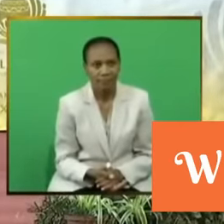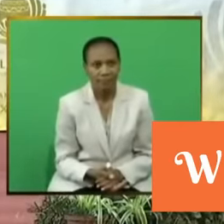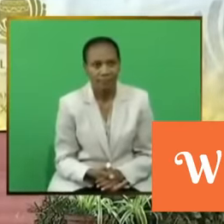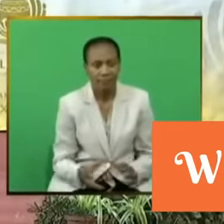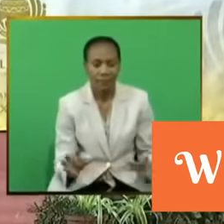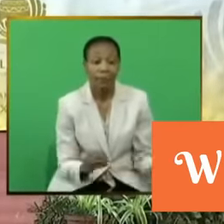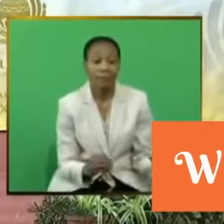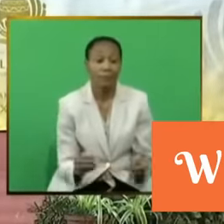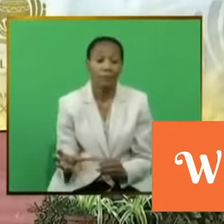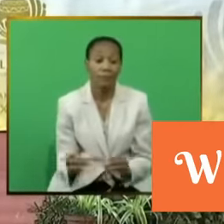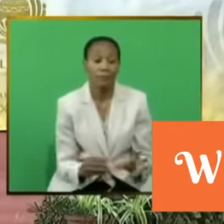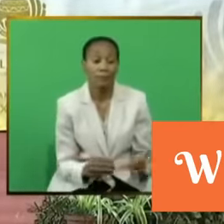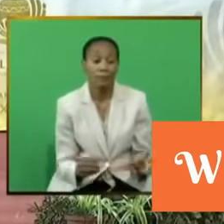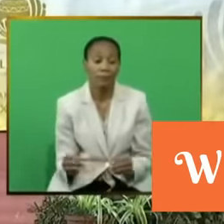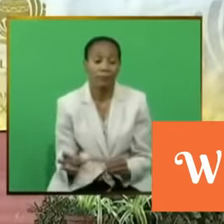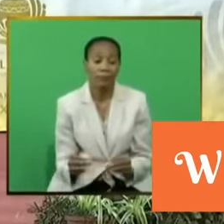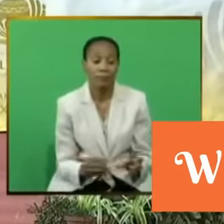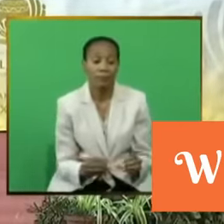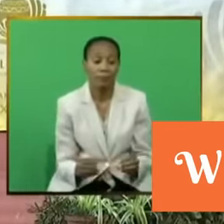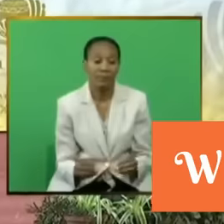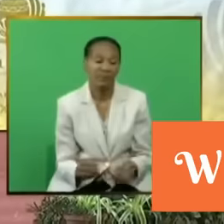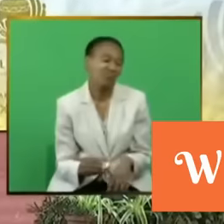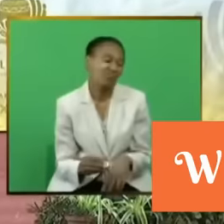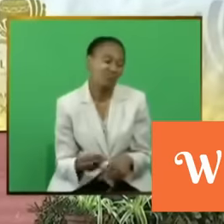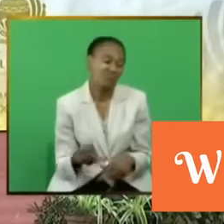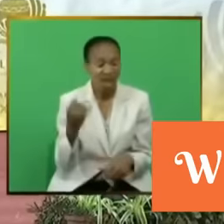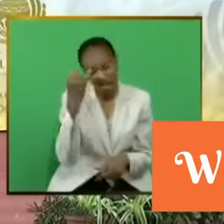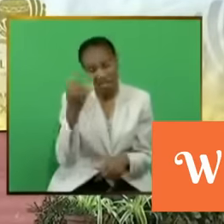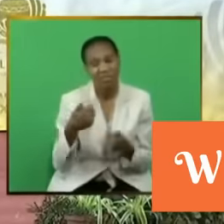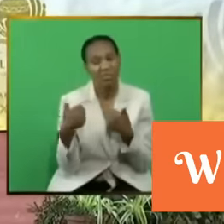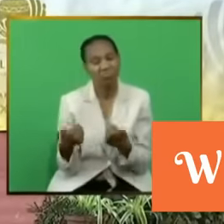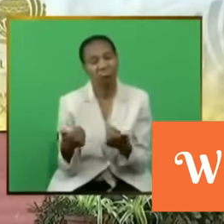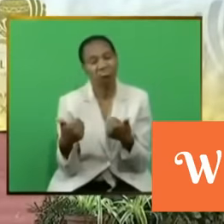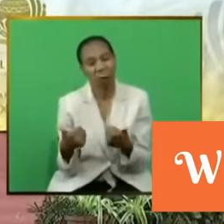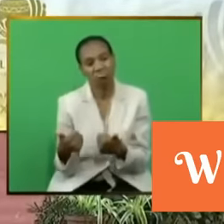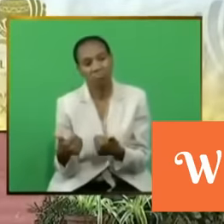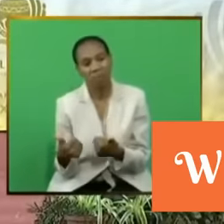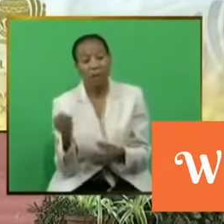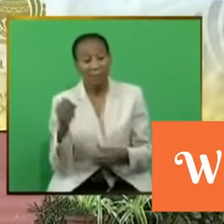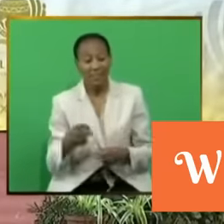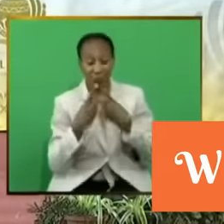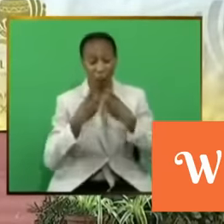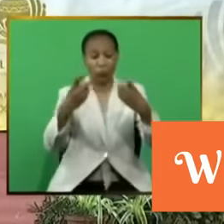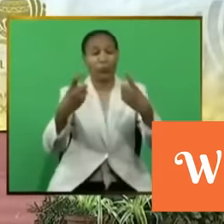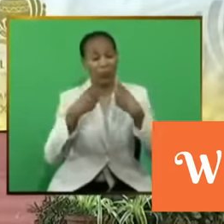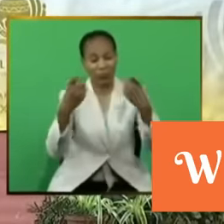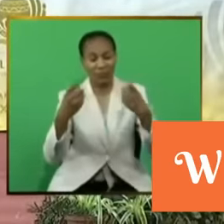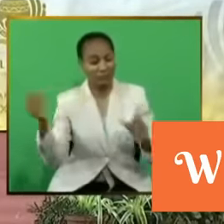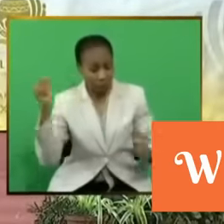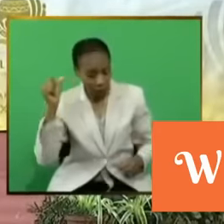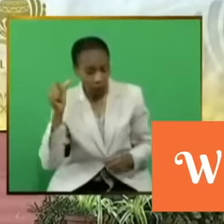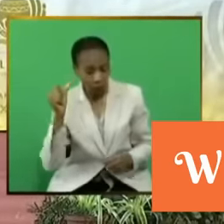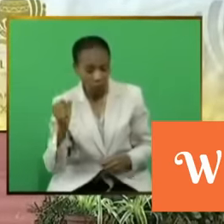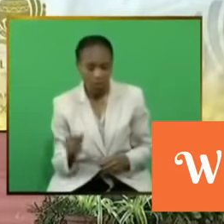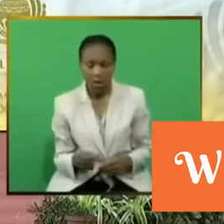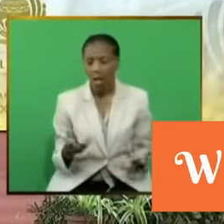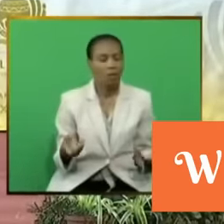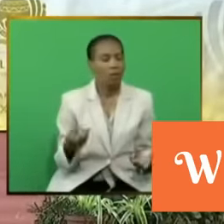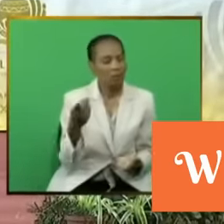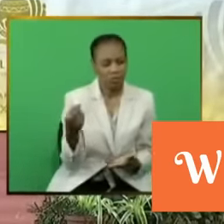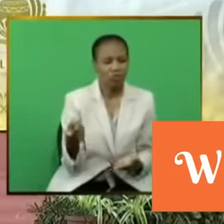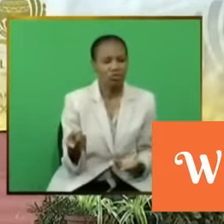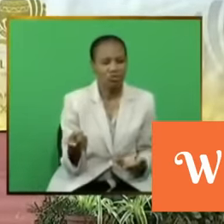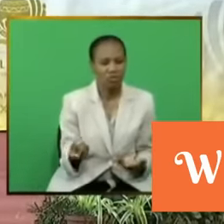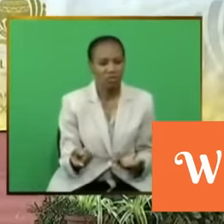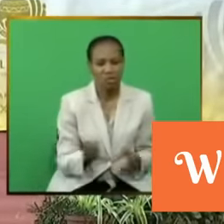Heckling and so on is not such a bad idea. But if you drown a speaker, you are really